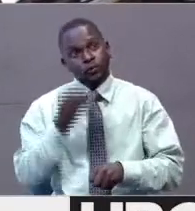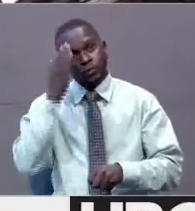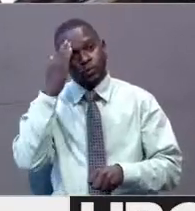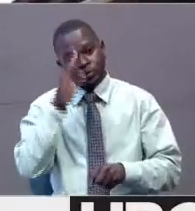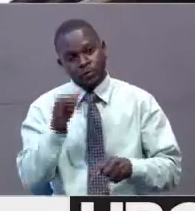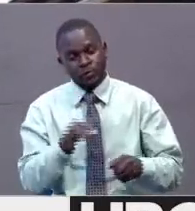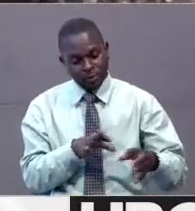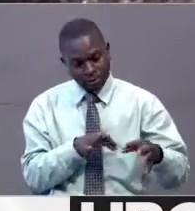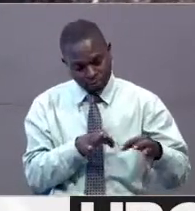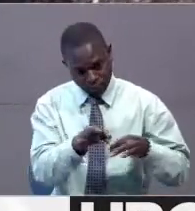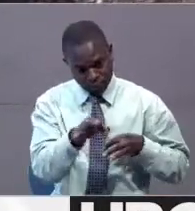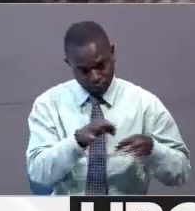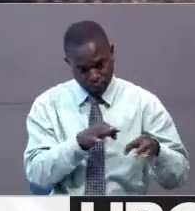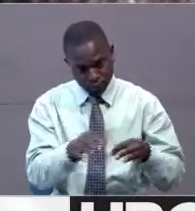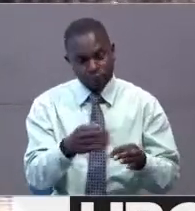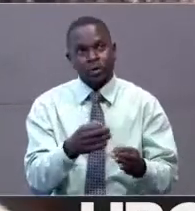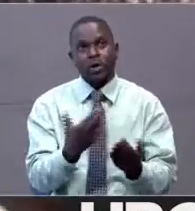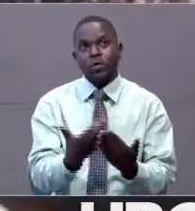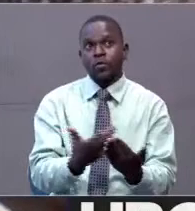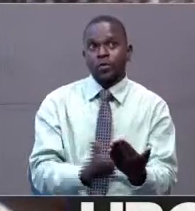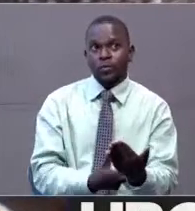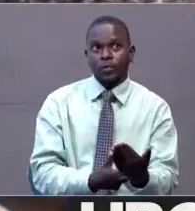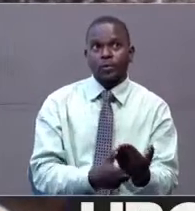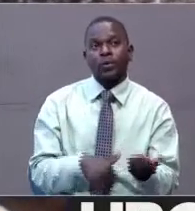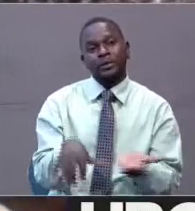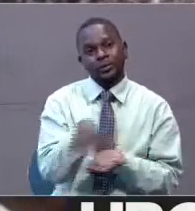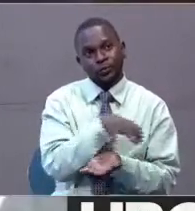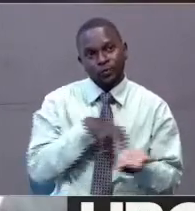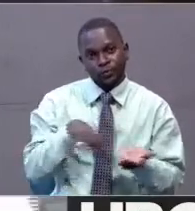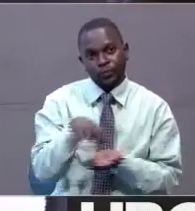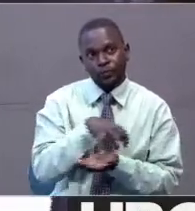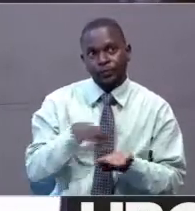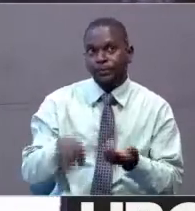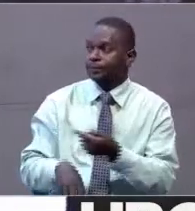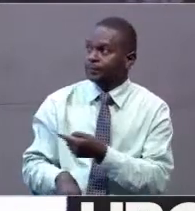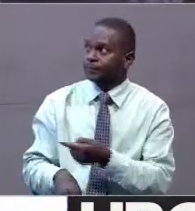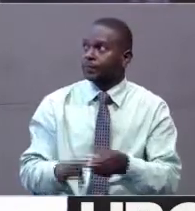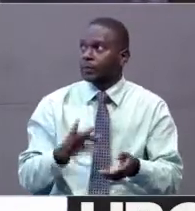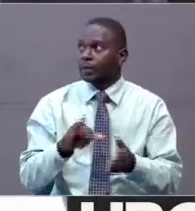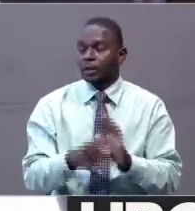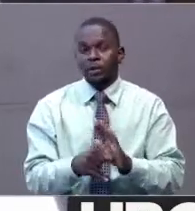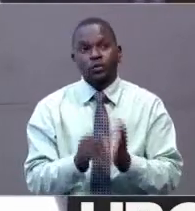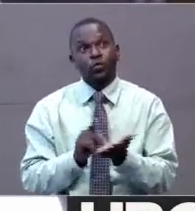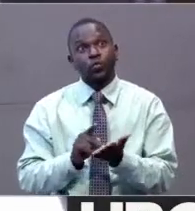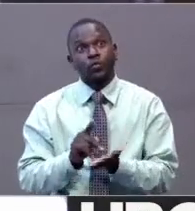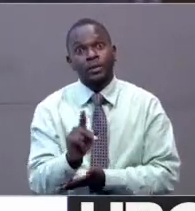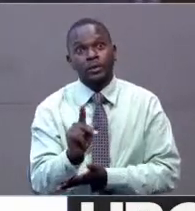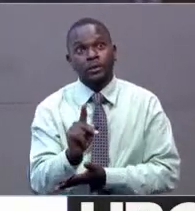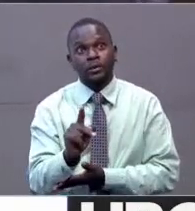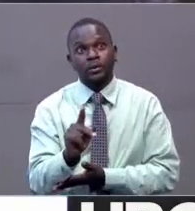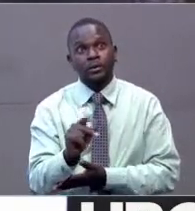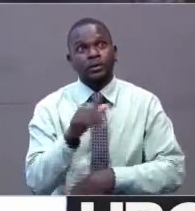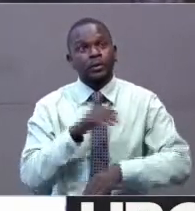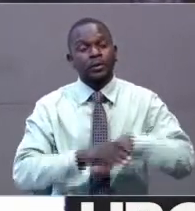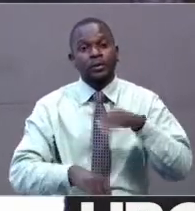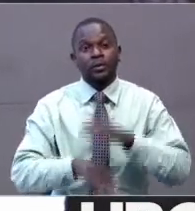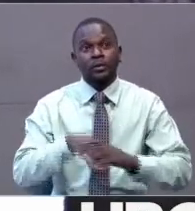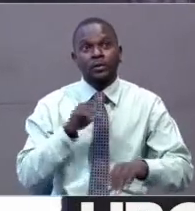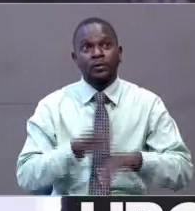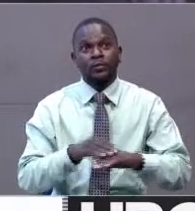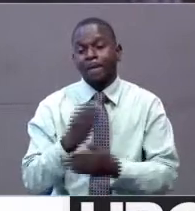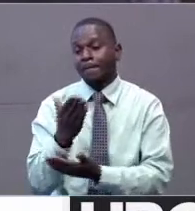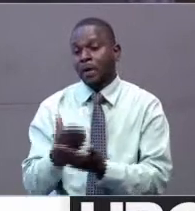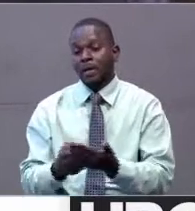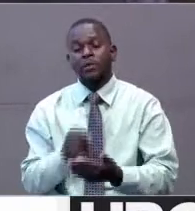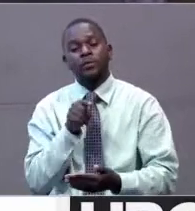the survey report was tampered with. And what he's saying is the issue of compensation was never part of that report.